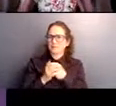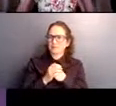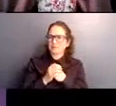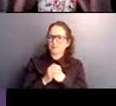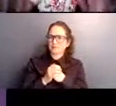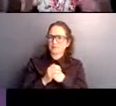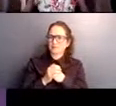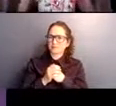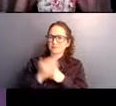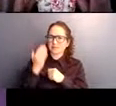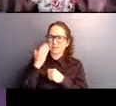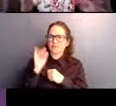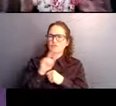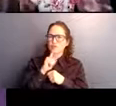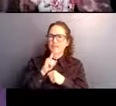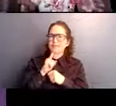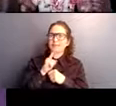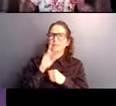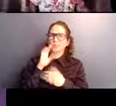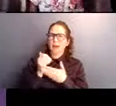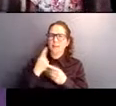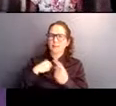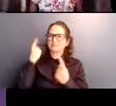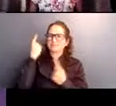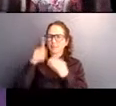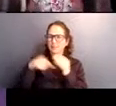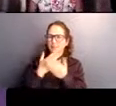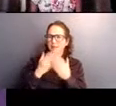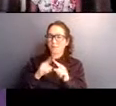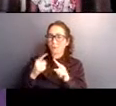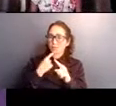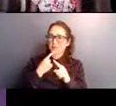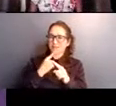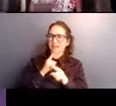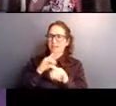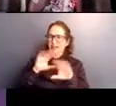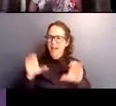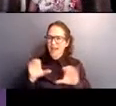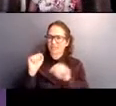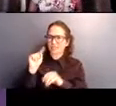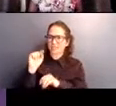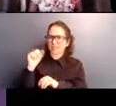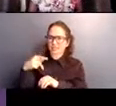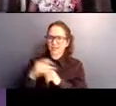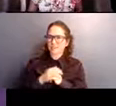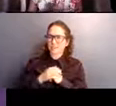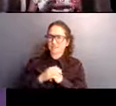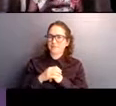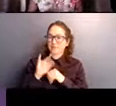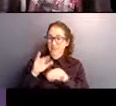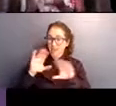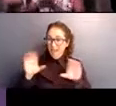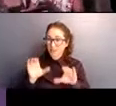it incite us to think about things, but what you're saying is there's an action step. And that action step